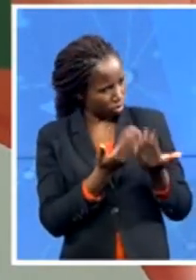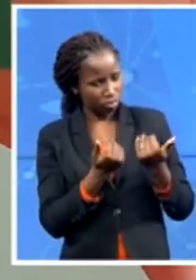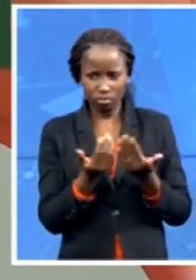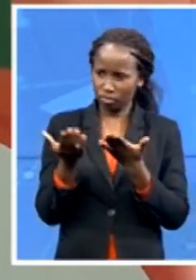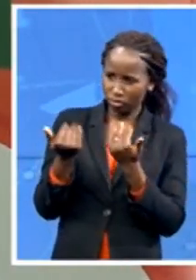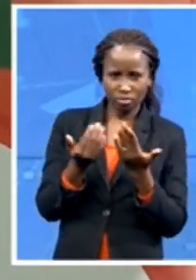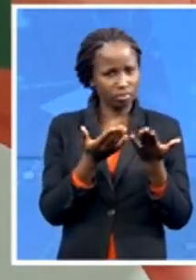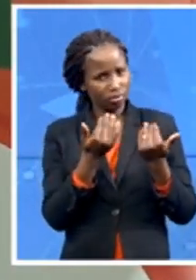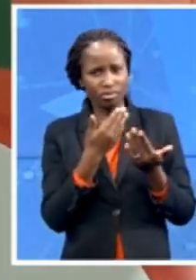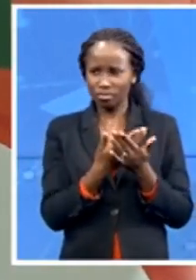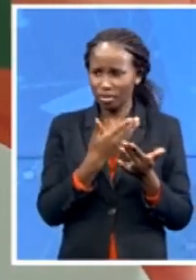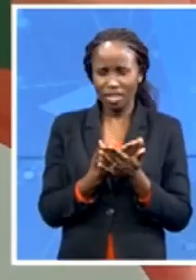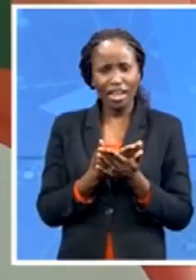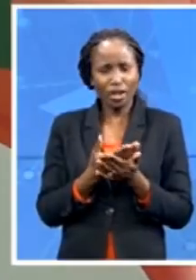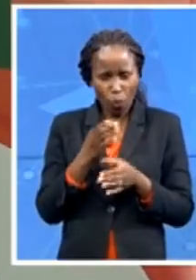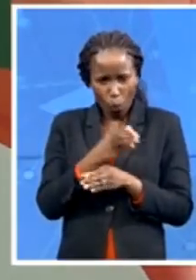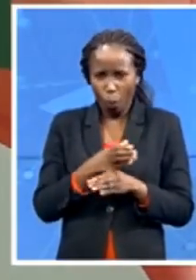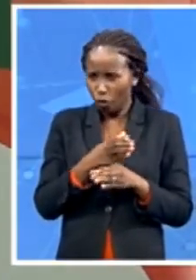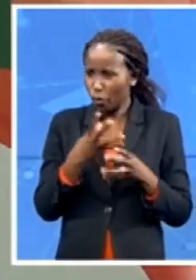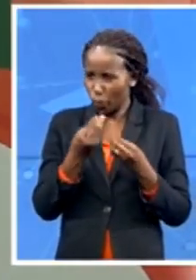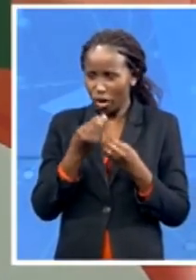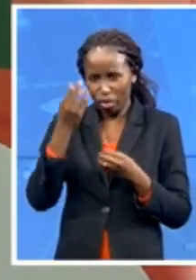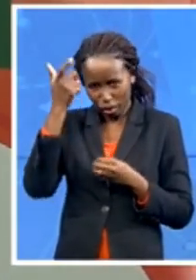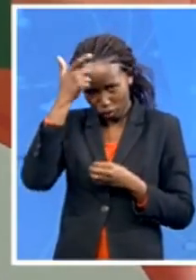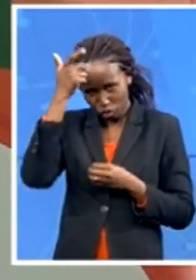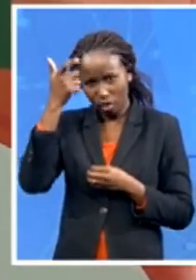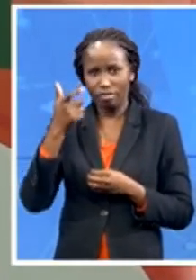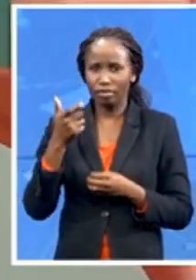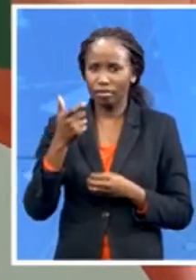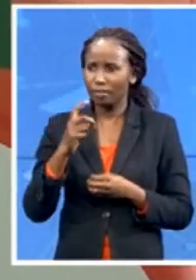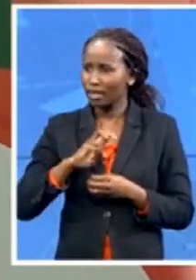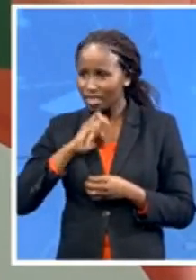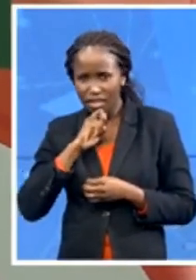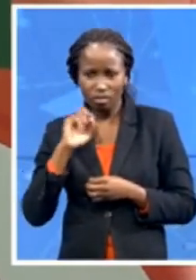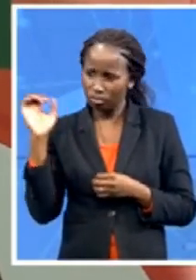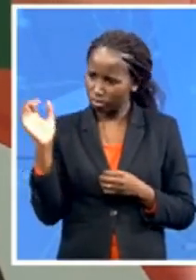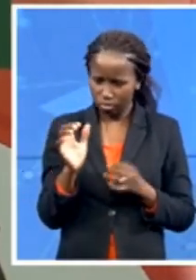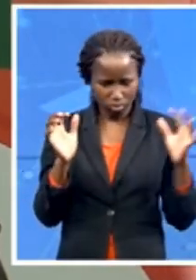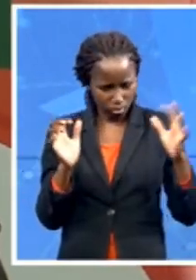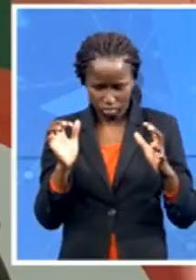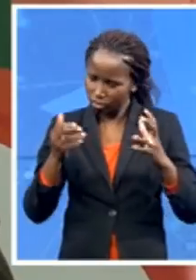namakhosi abecawe sithi ingaba iseyilanto na